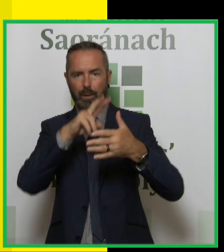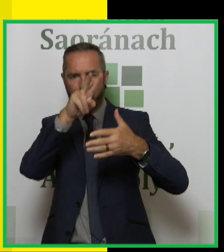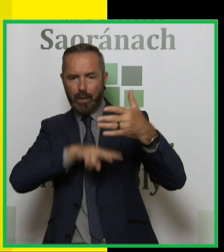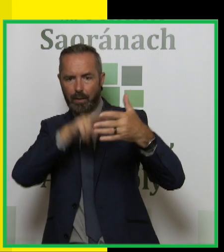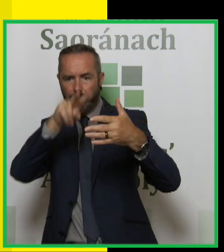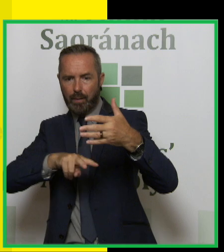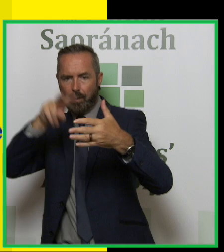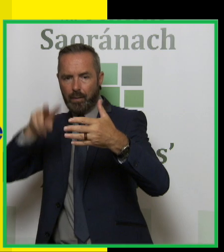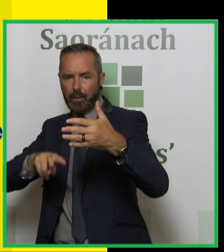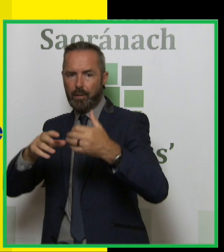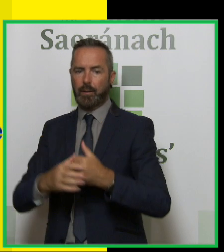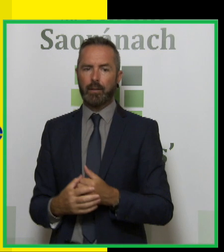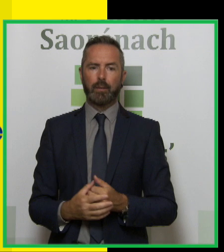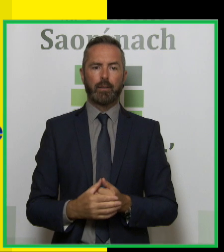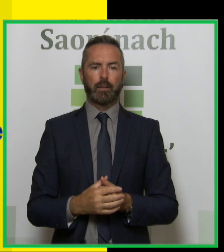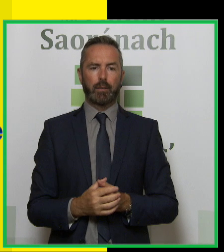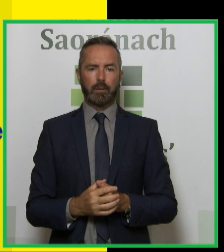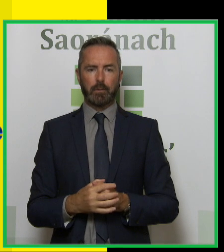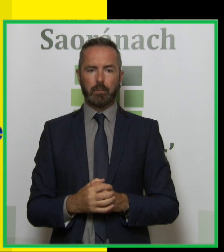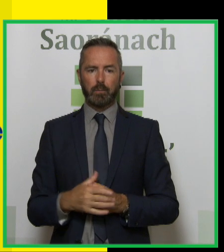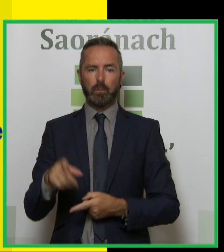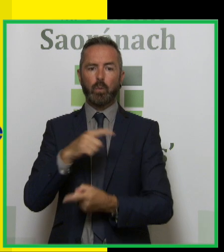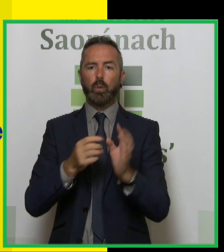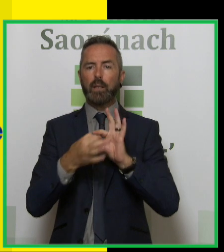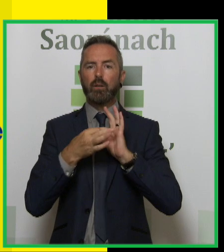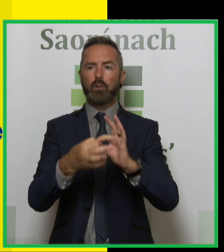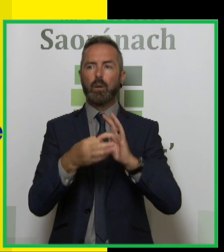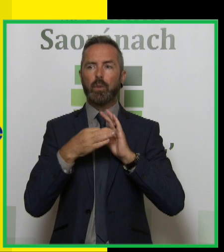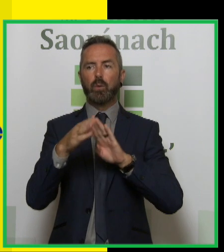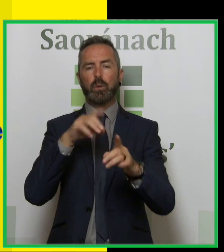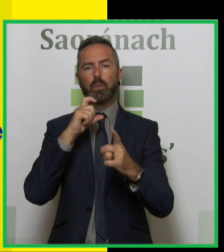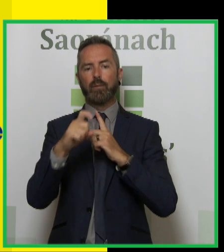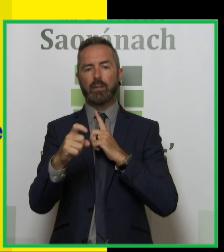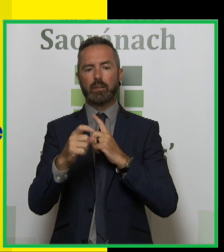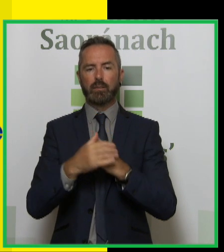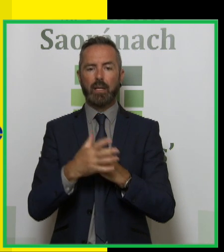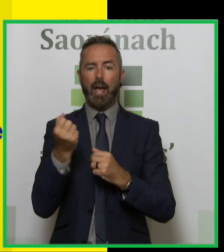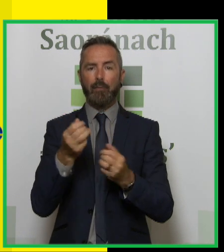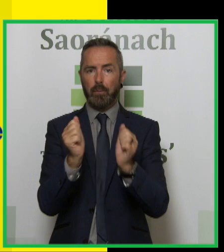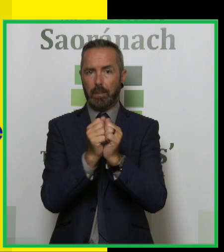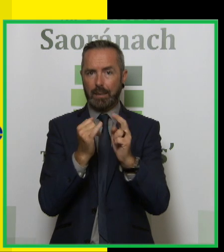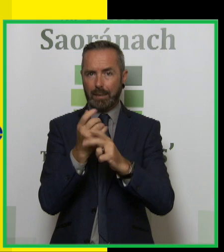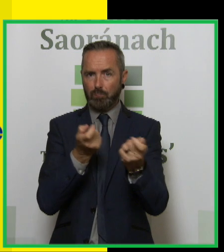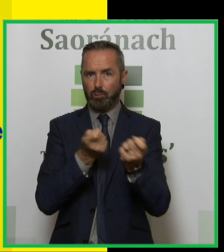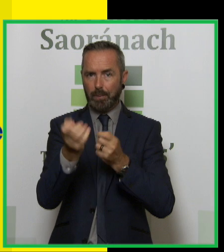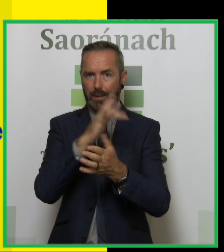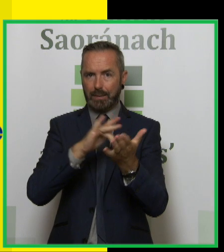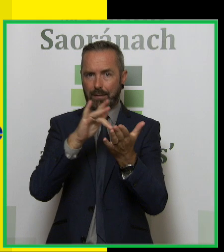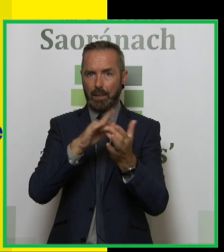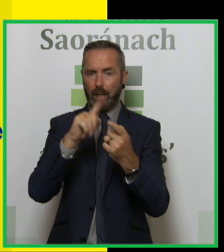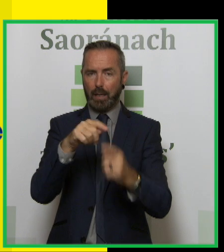And back to you. So we cooperate with professionals. We run meetings in treatment centres and in